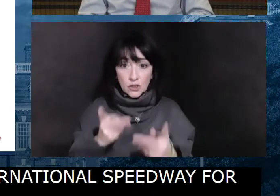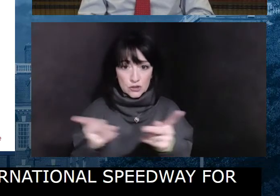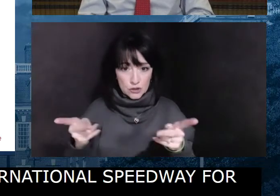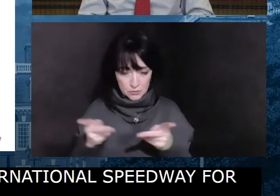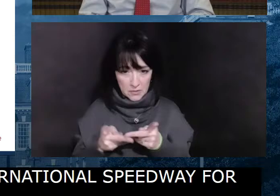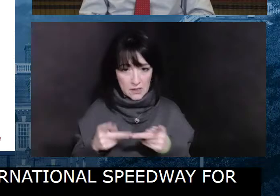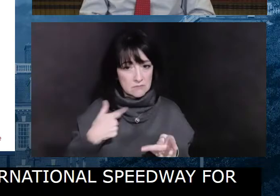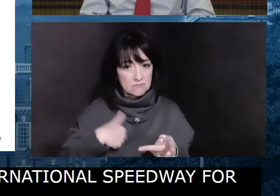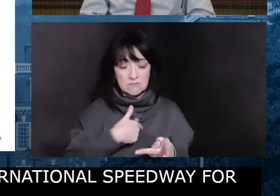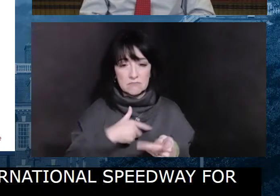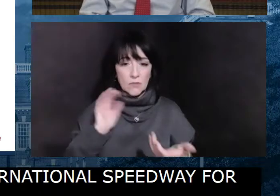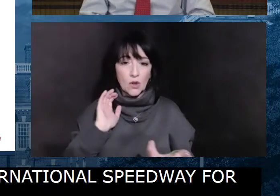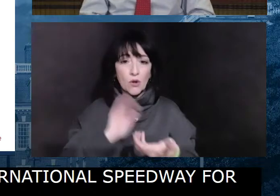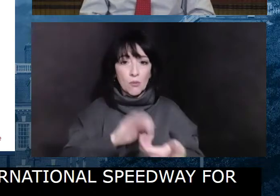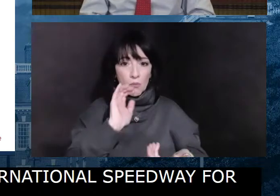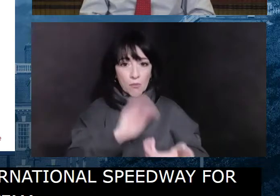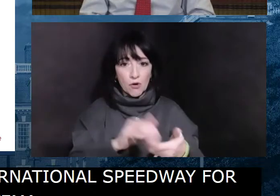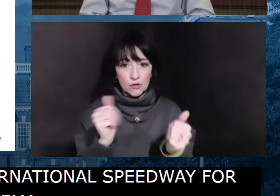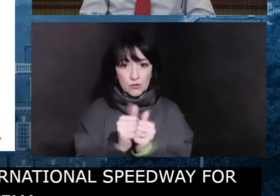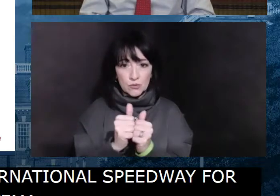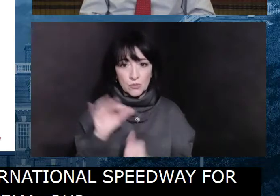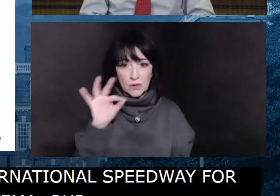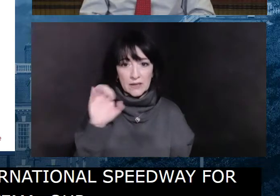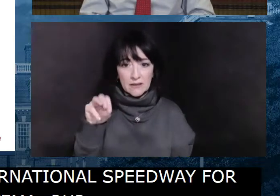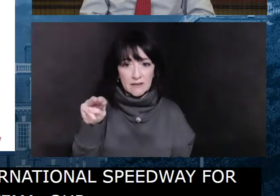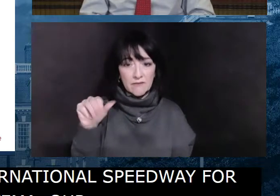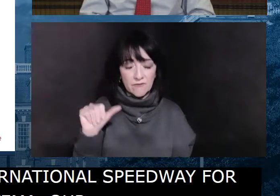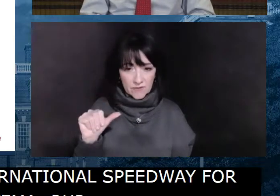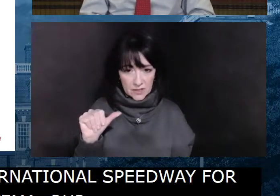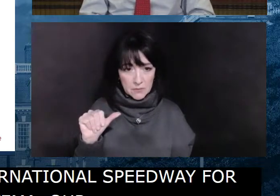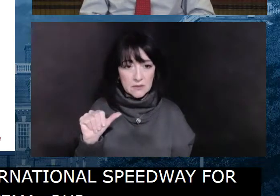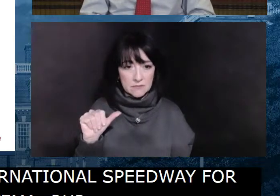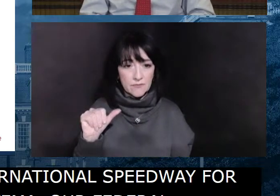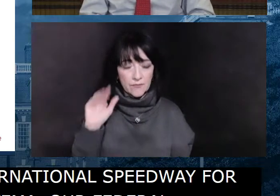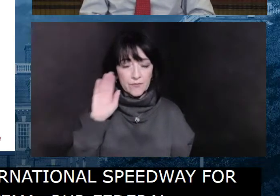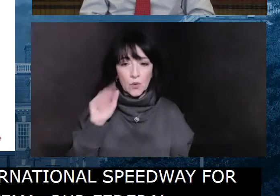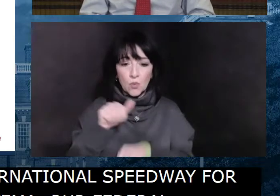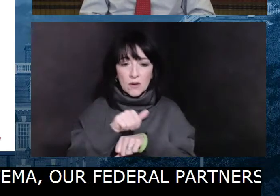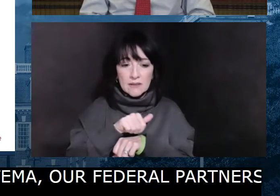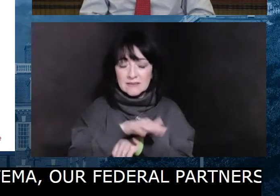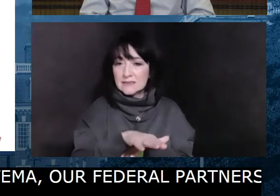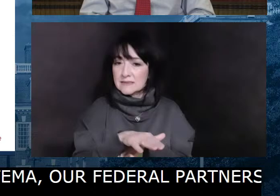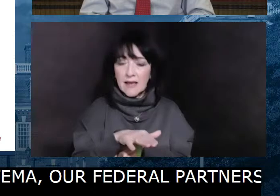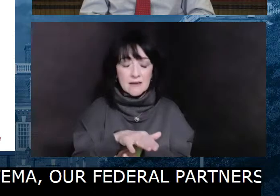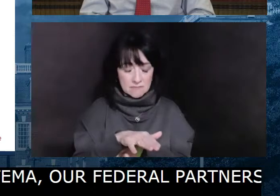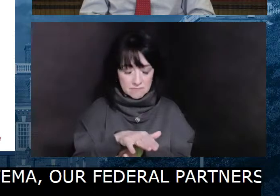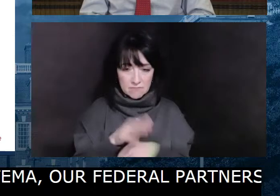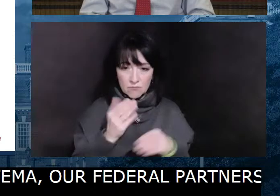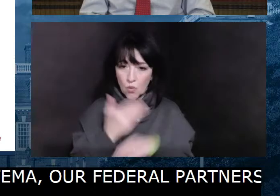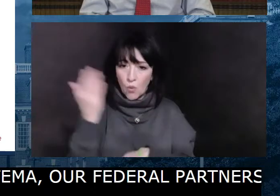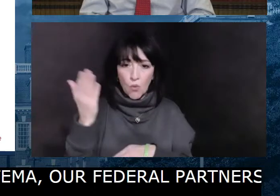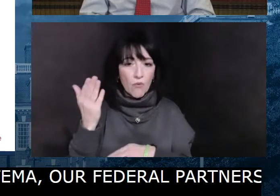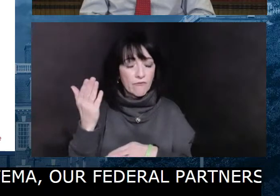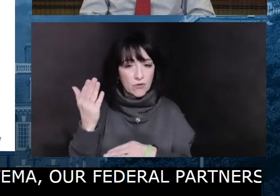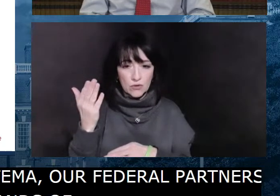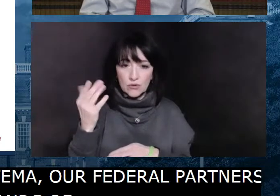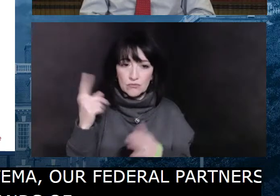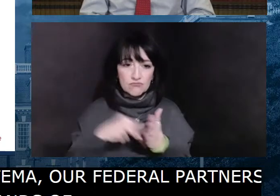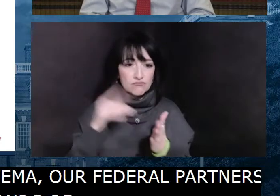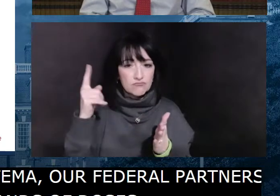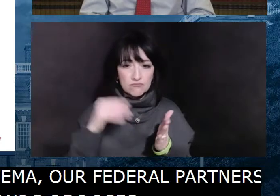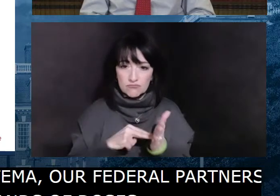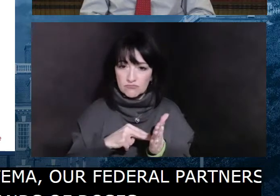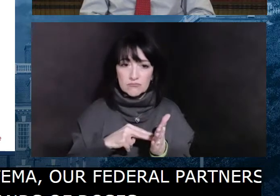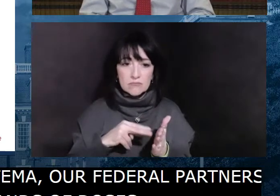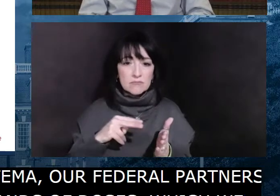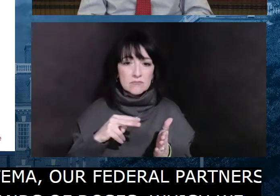federal partners there, and they are sending thousands of doses, which we will focus on individuals who receive